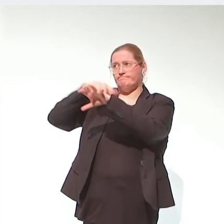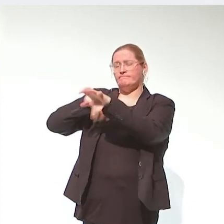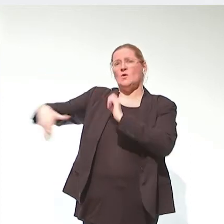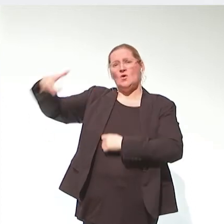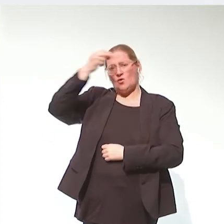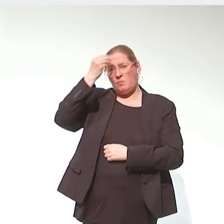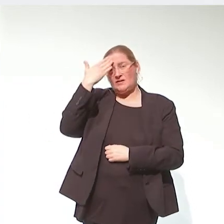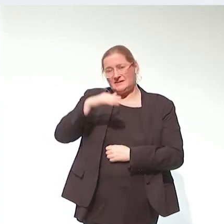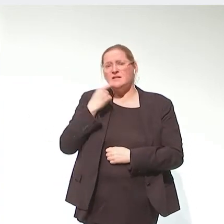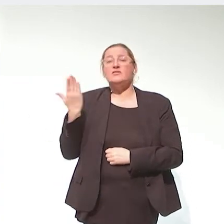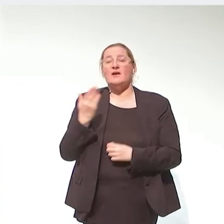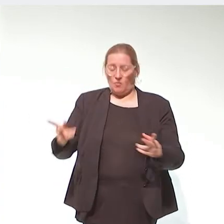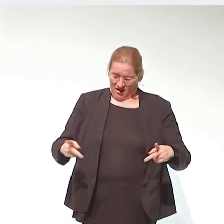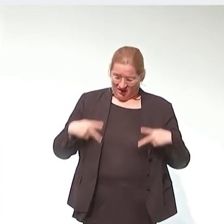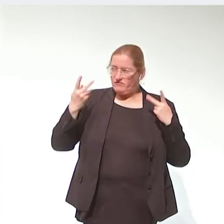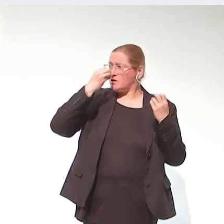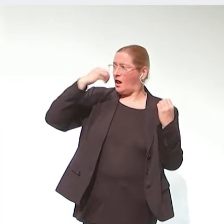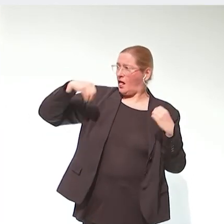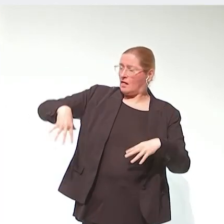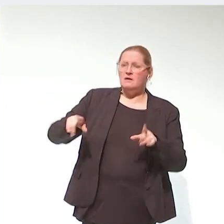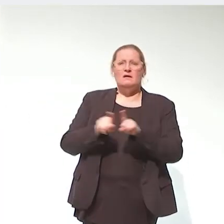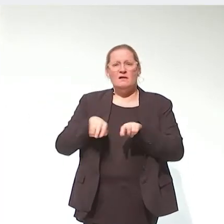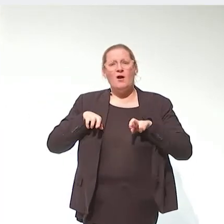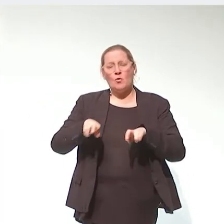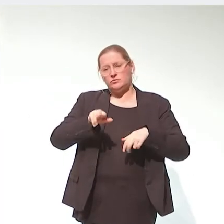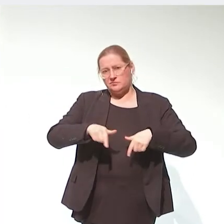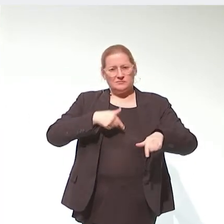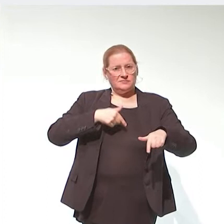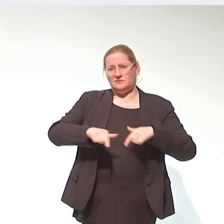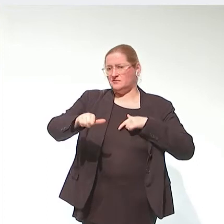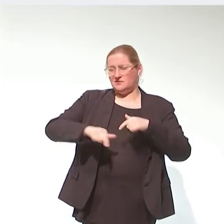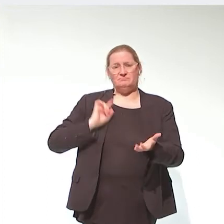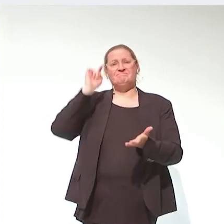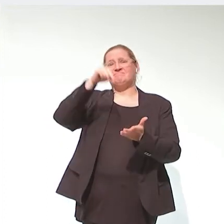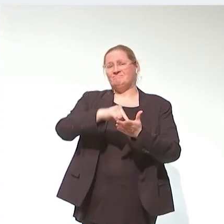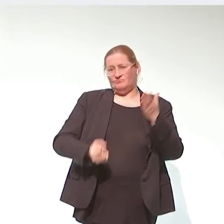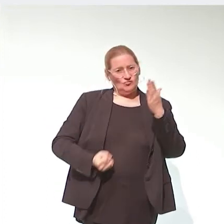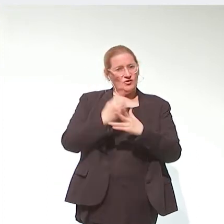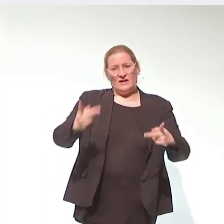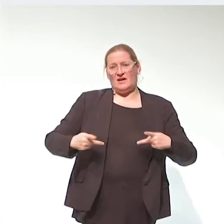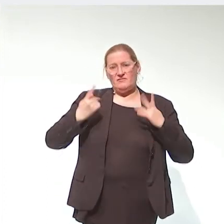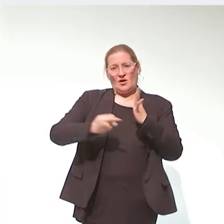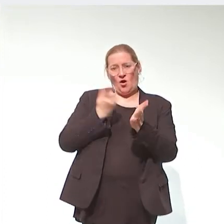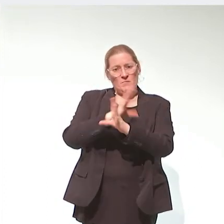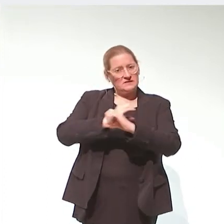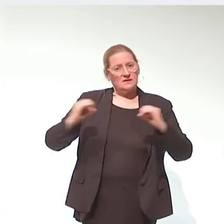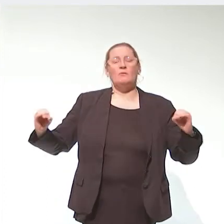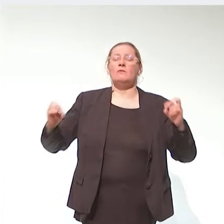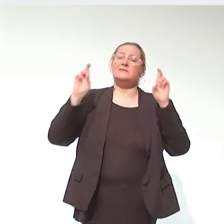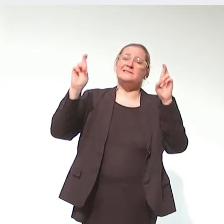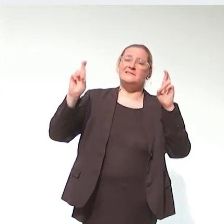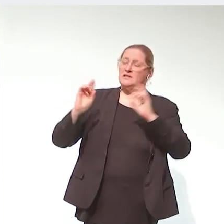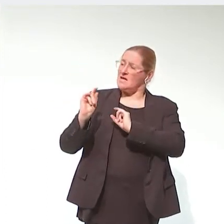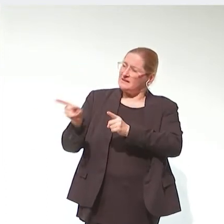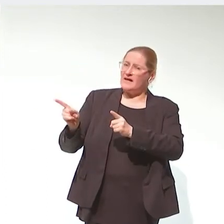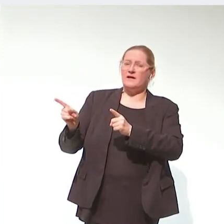start again. We hope that this war will end very soon and people will go back to their